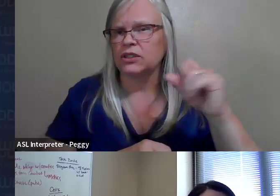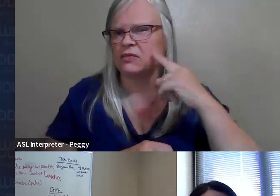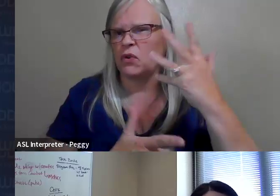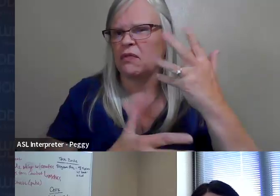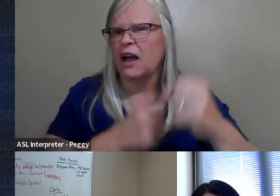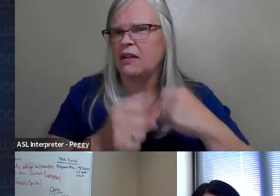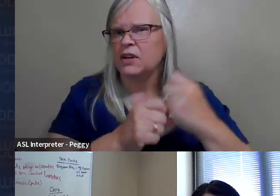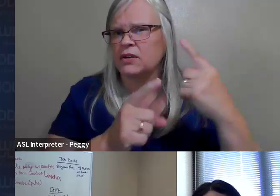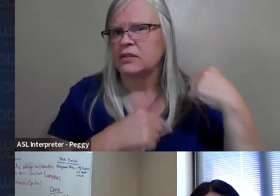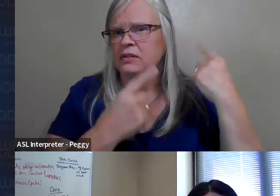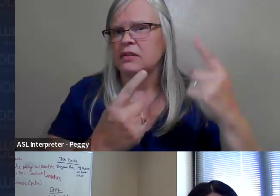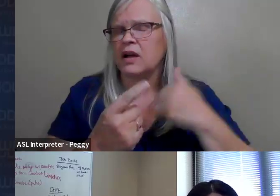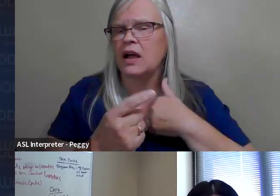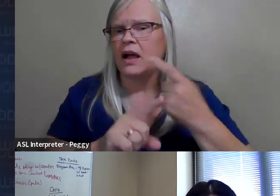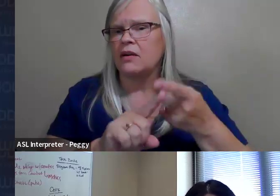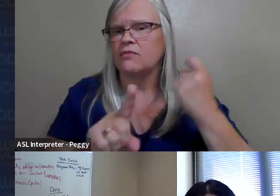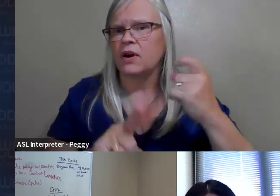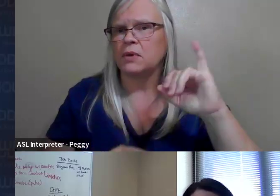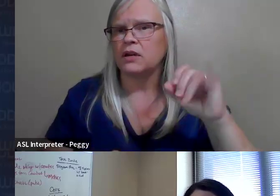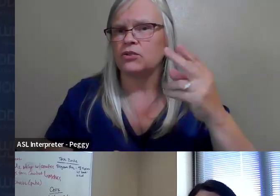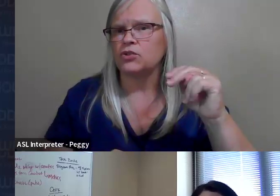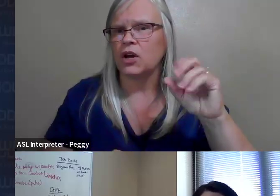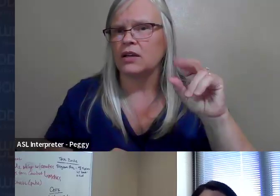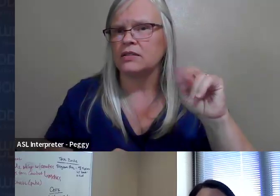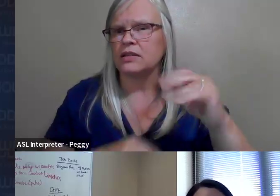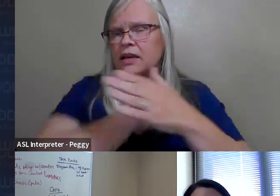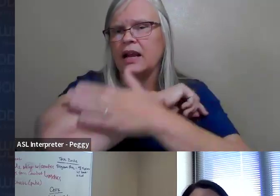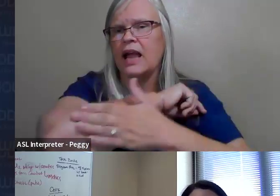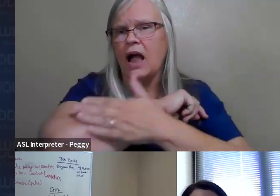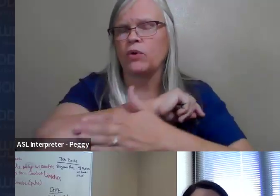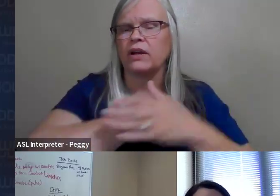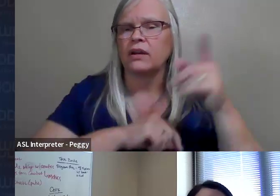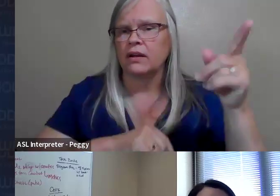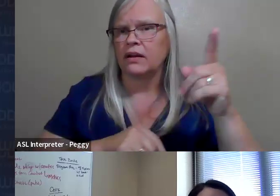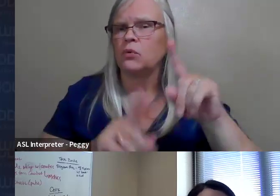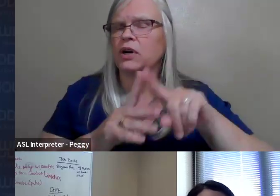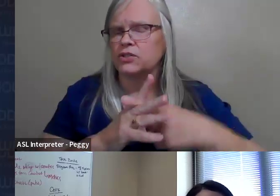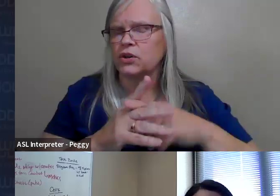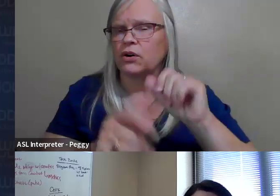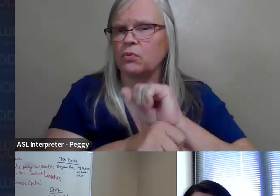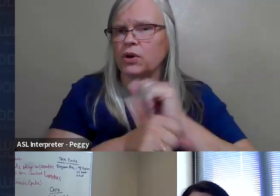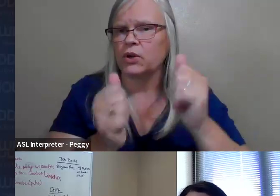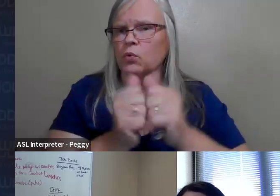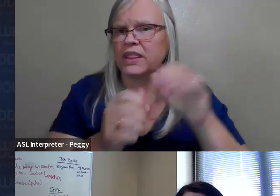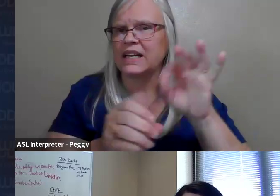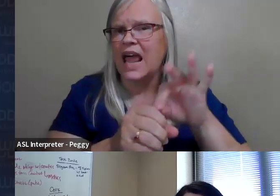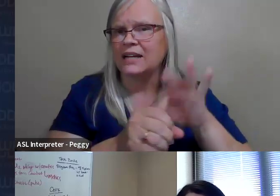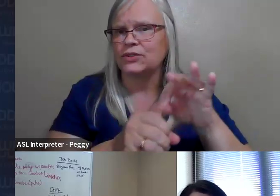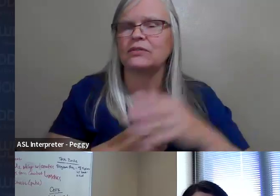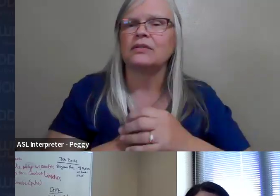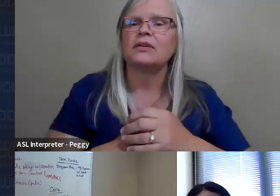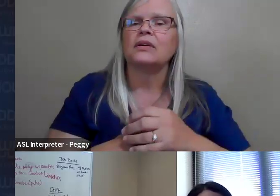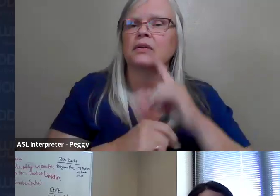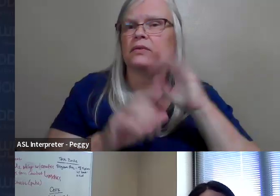So I come from Johnson County, was where I got my start in elections. And we had a